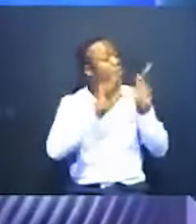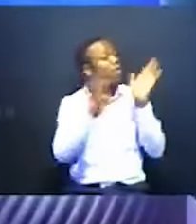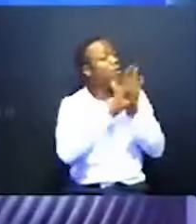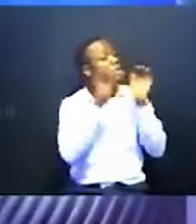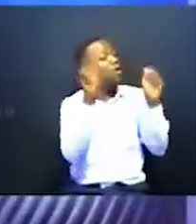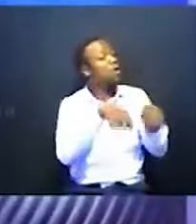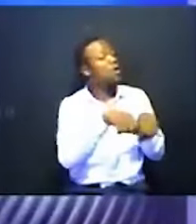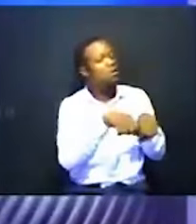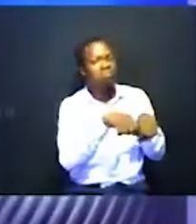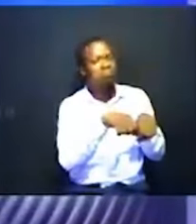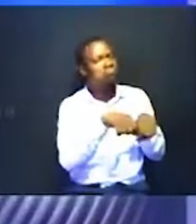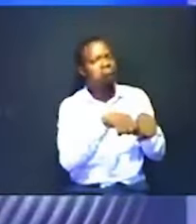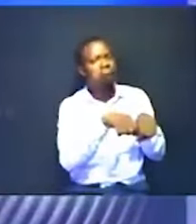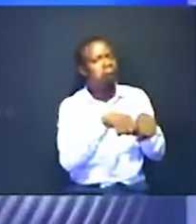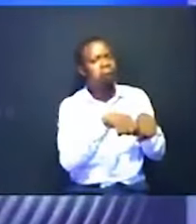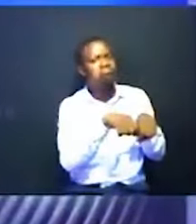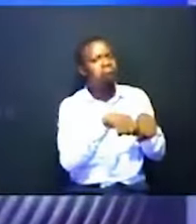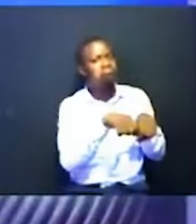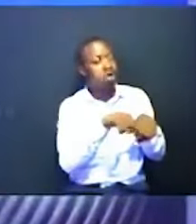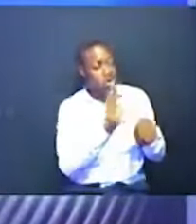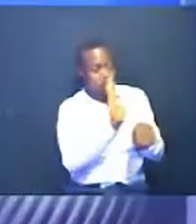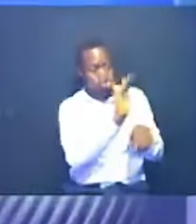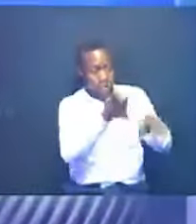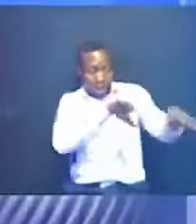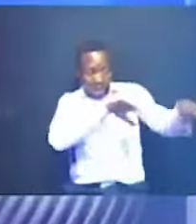People will know what is in your mind by your